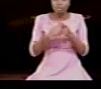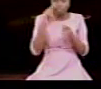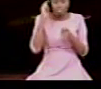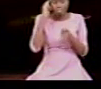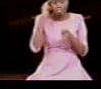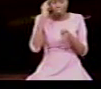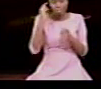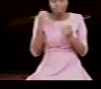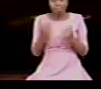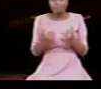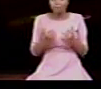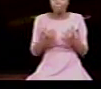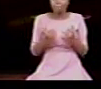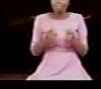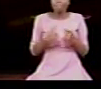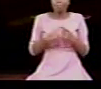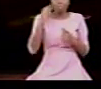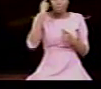now.